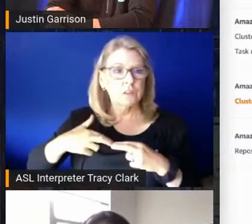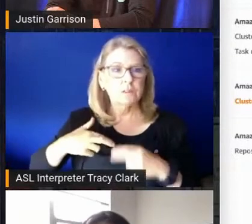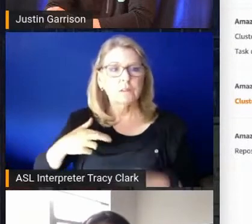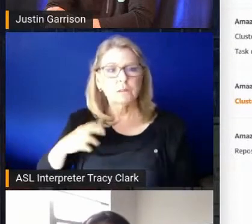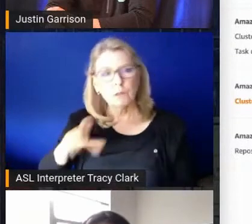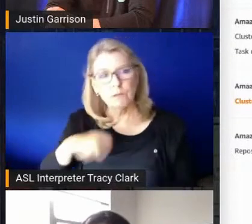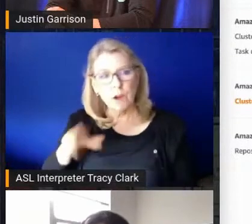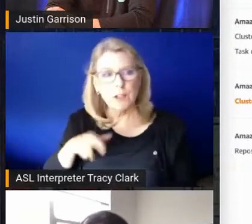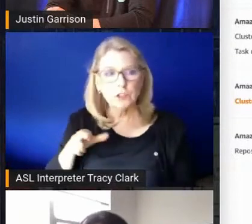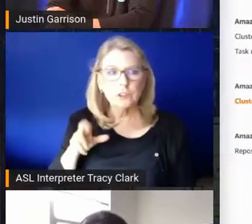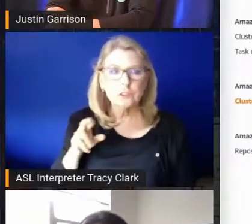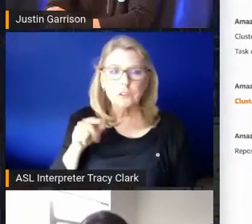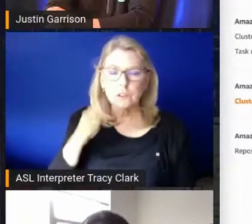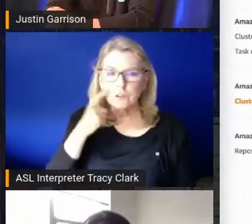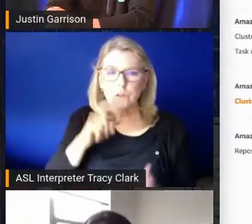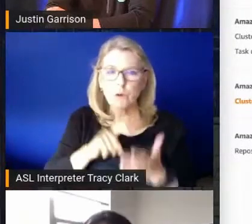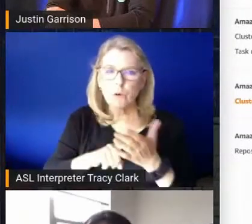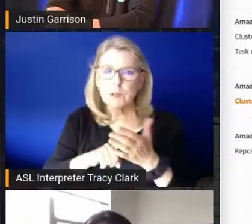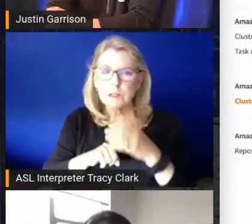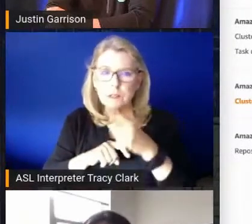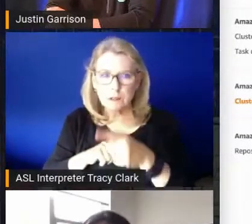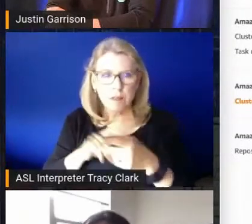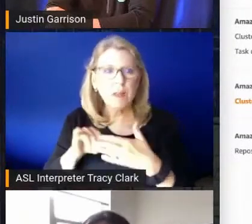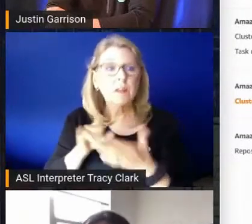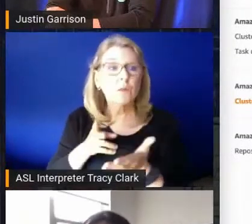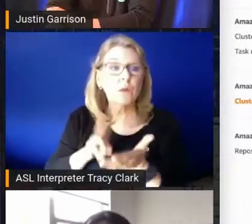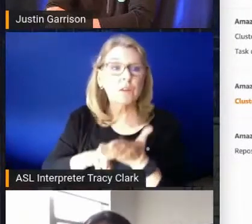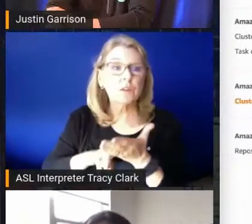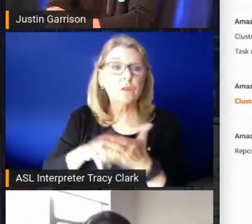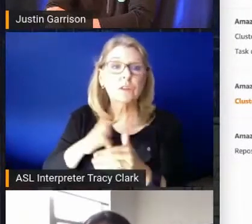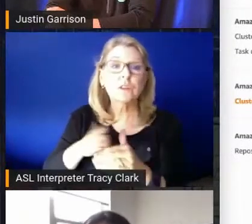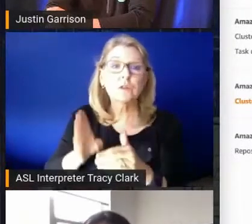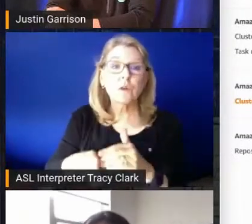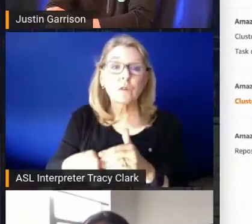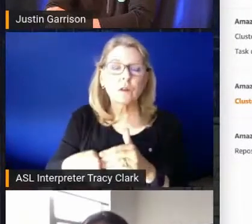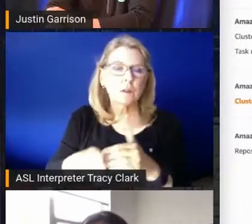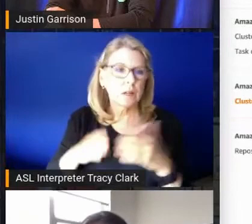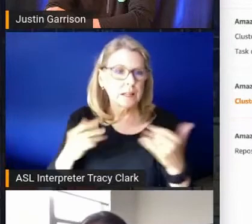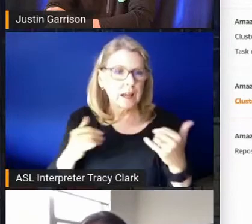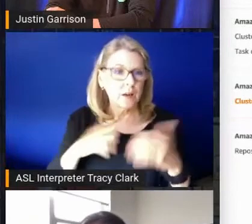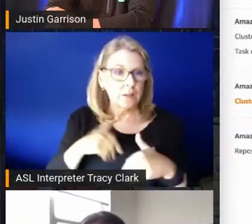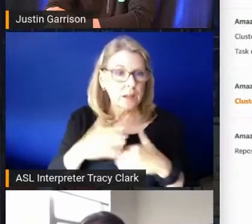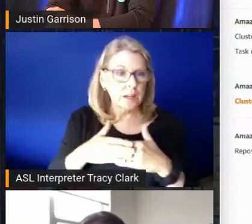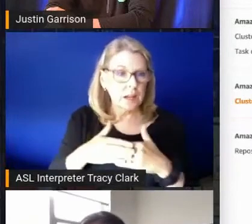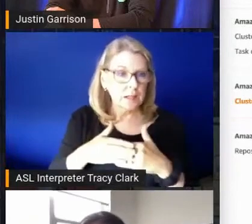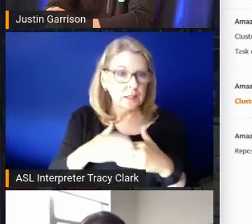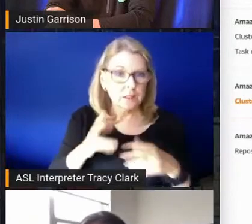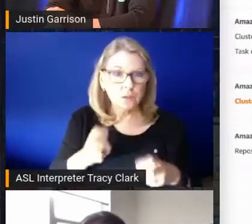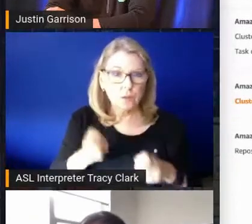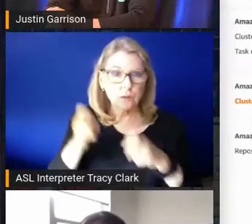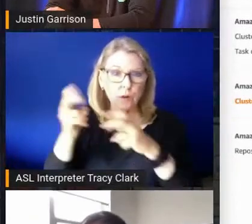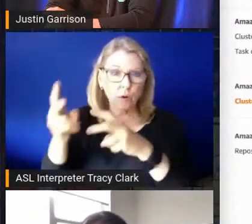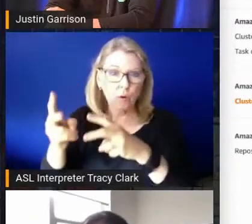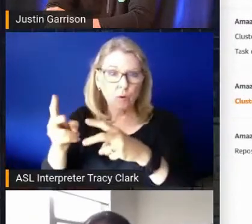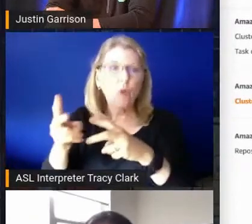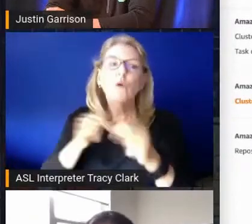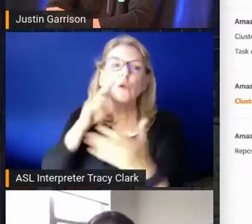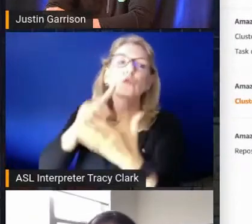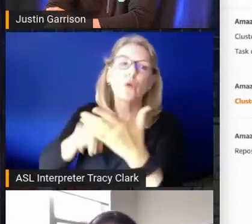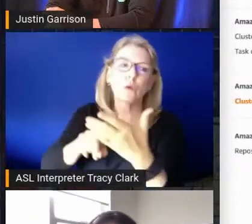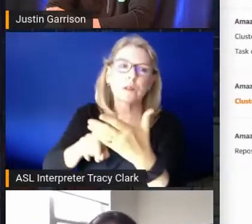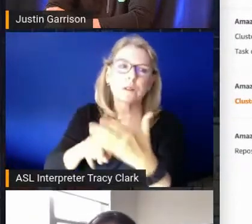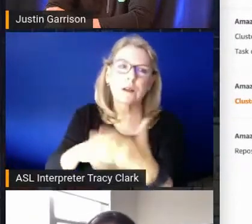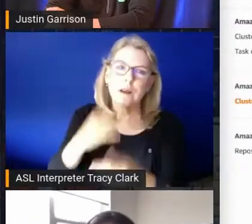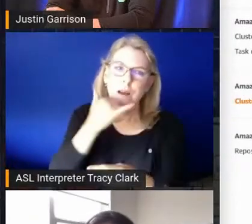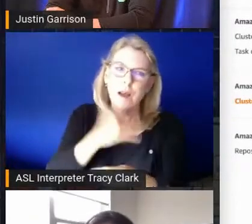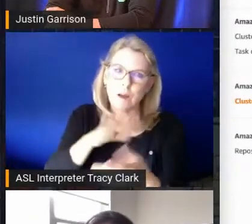that the cluster registration is over. And now the next thing you're going to notice is that a warning message saying your user doesn't have